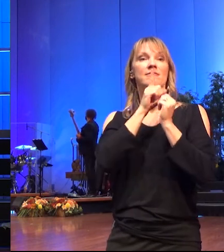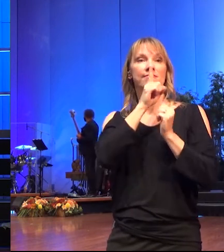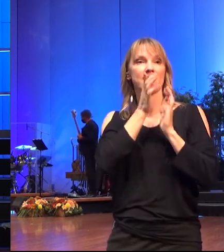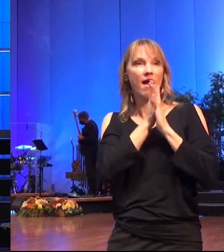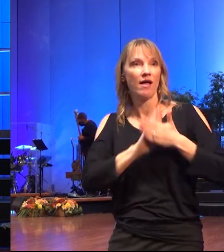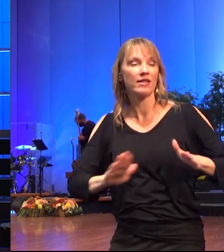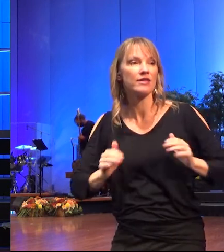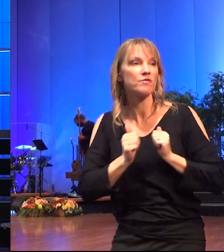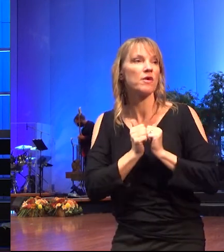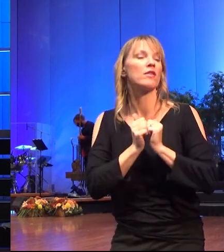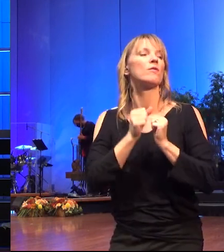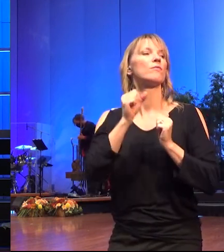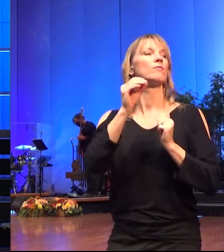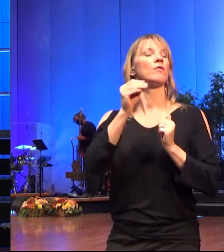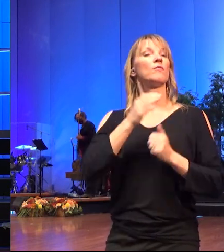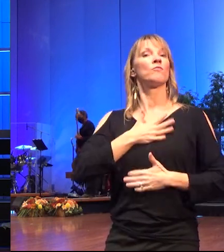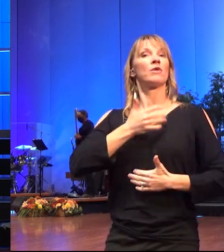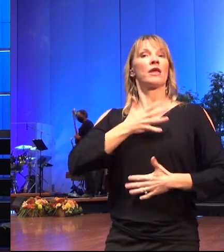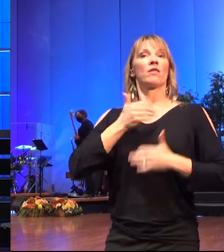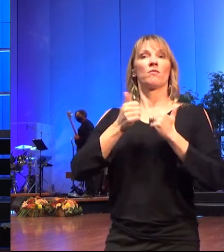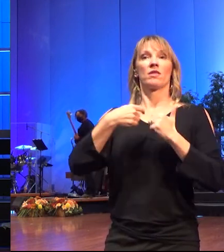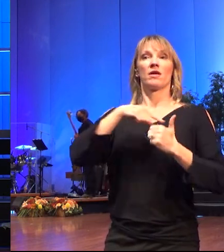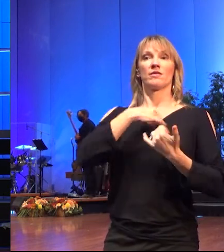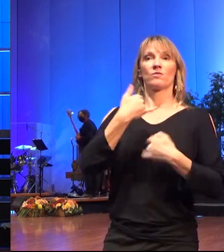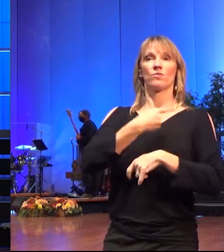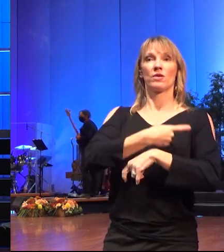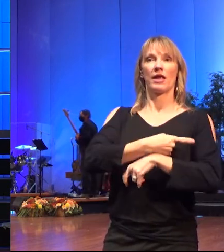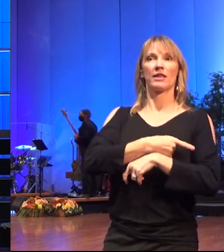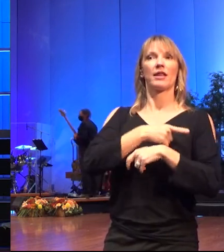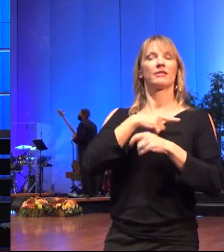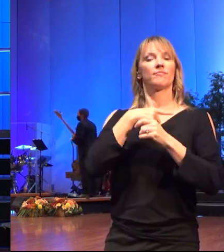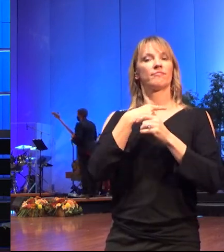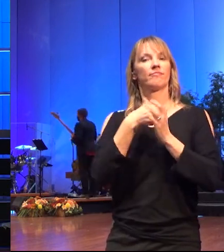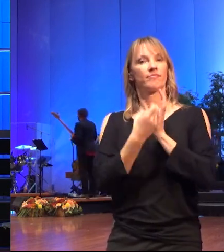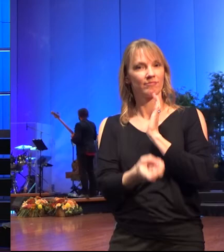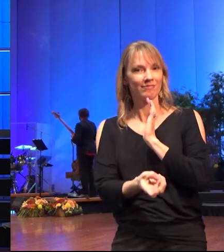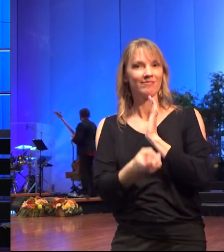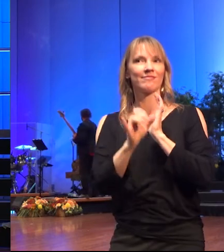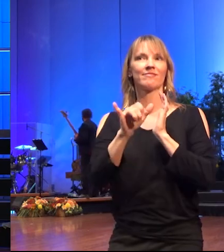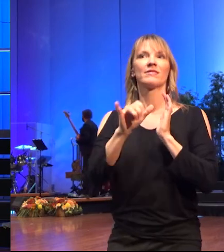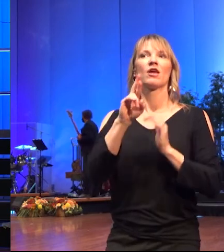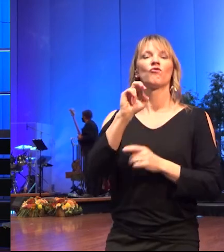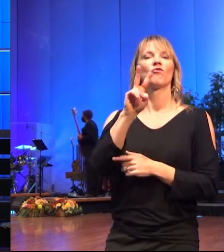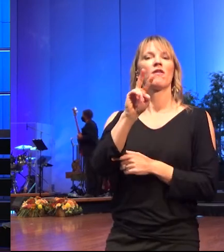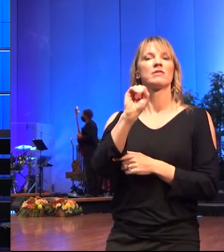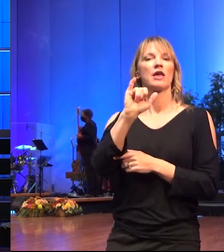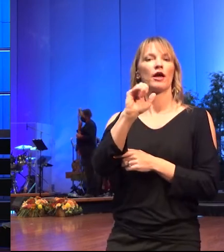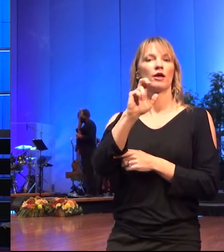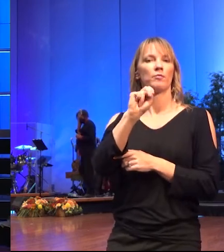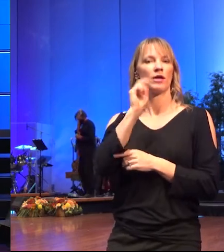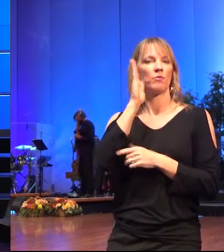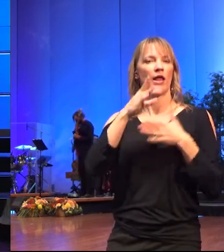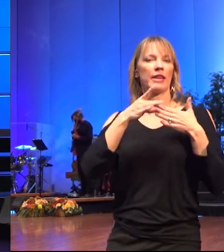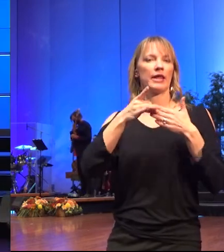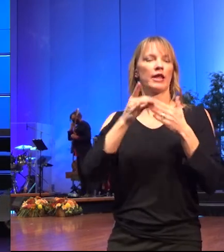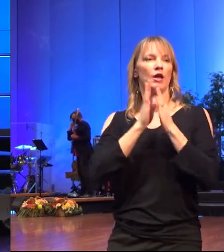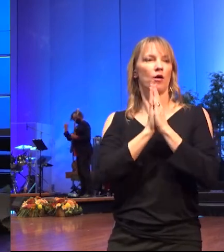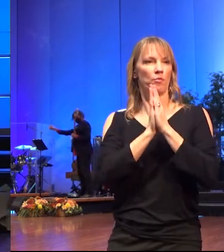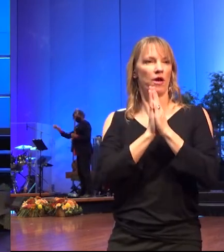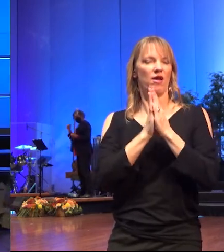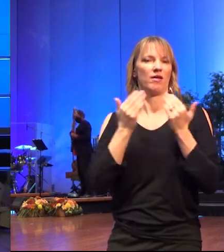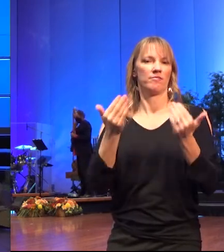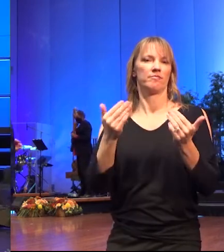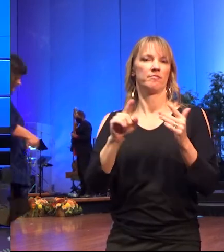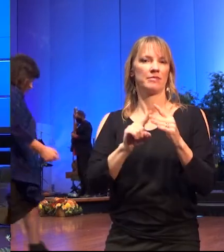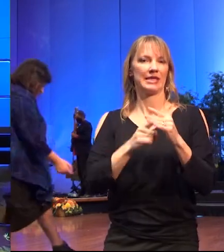have a little silence together. And so just take a breath with us today and let's lean into that space. Reverend Simon will lead us in a prayer. Let